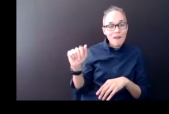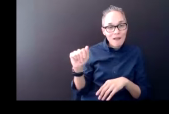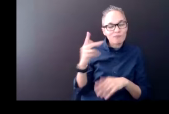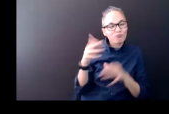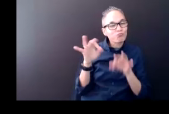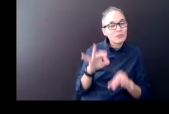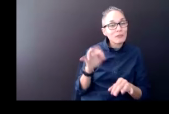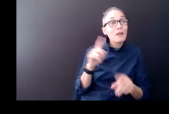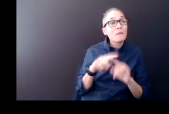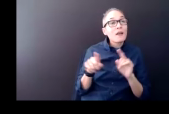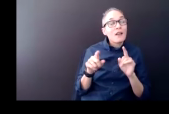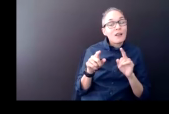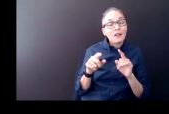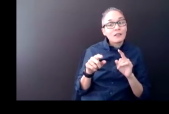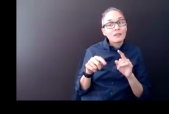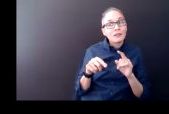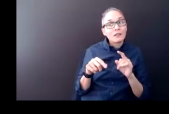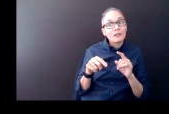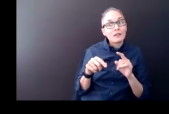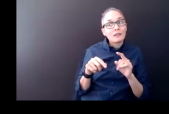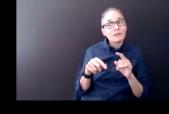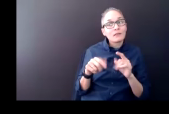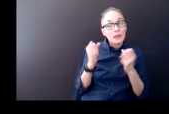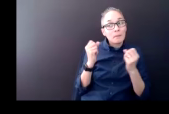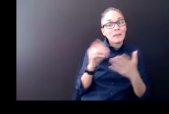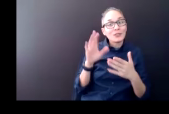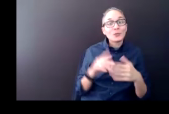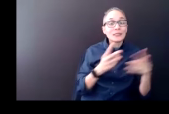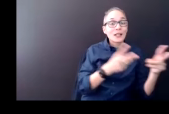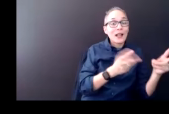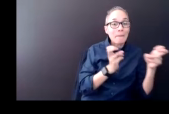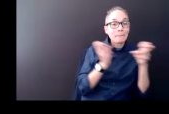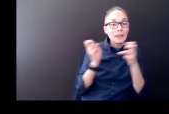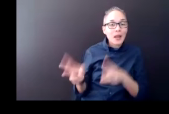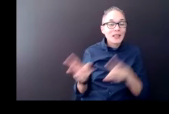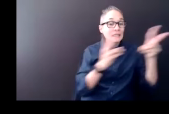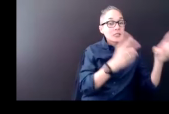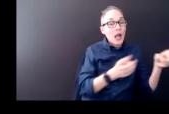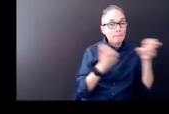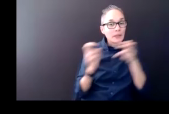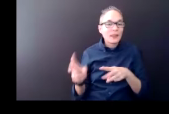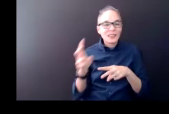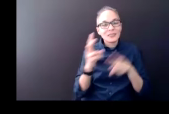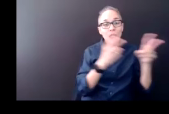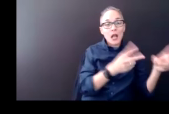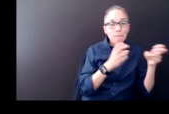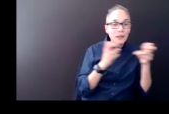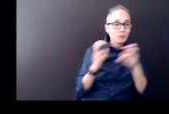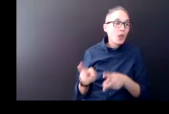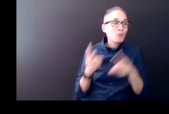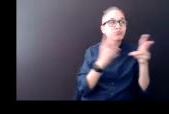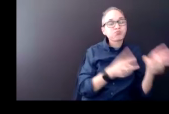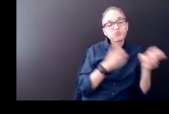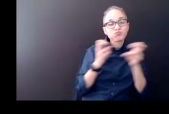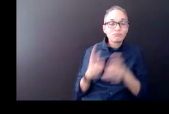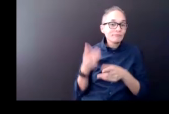but, basically, more, a lot of students copy paste, right? It's easy to just copy paste, summarize